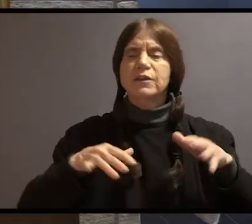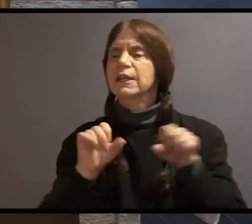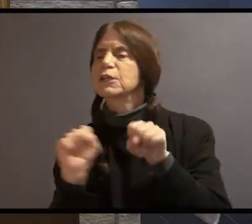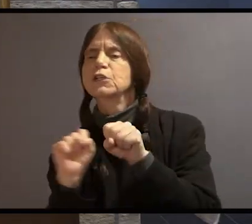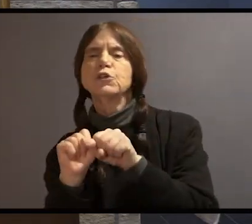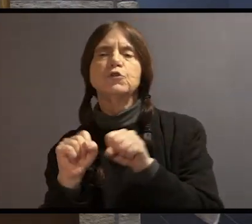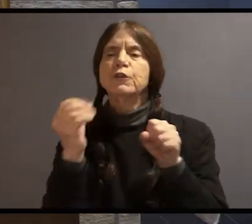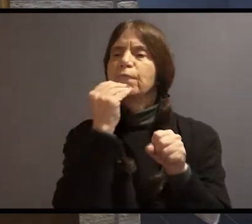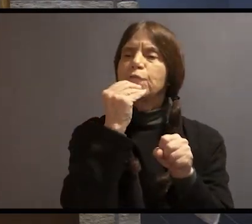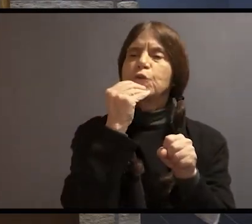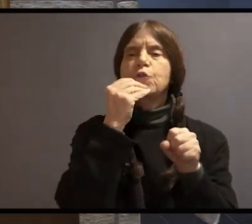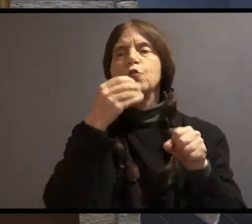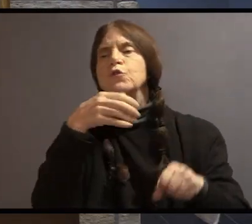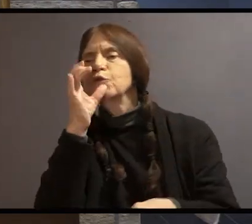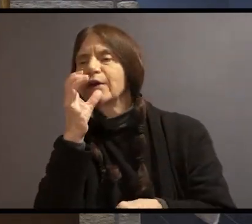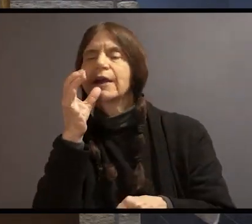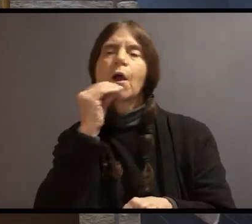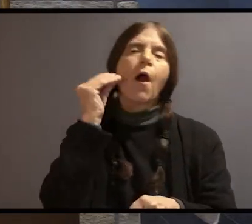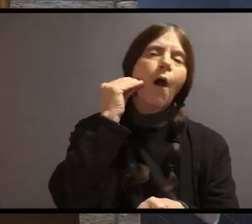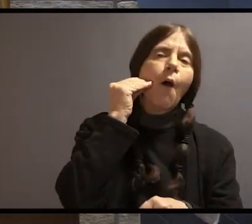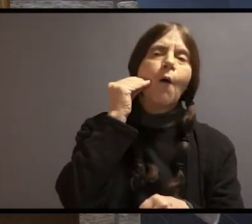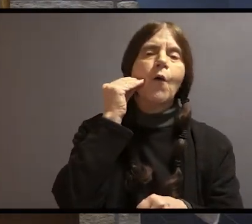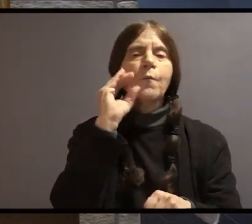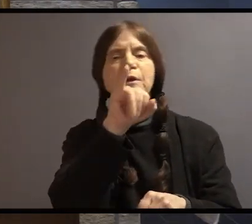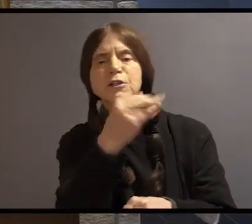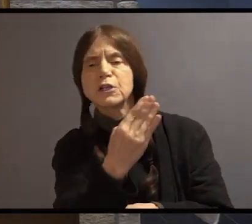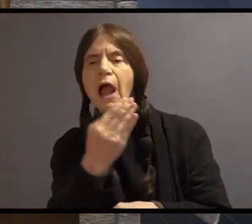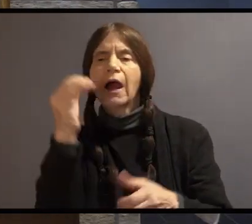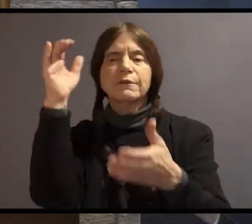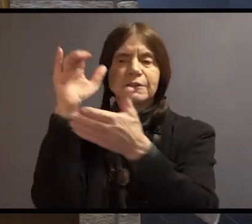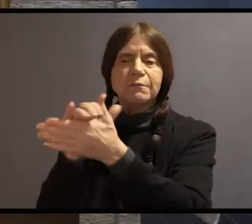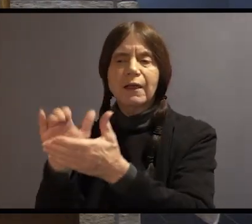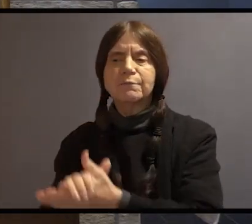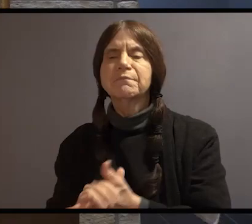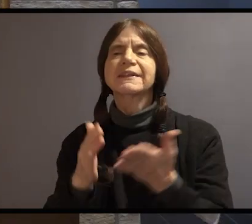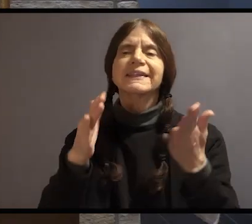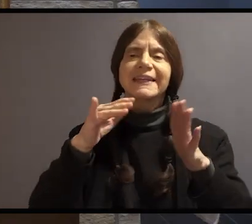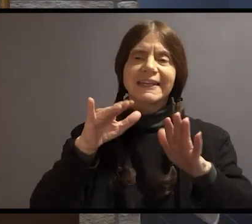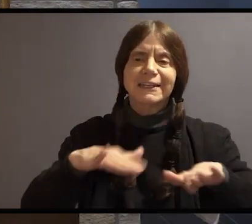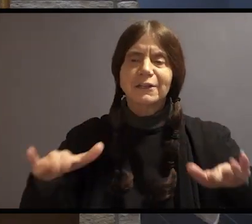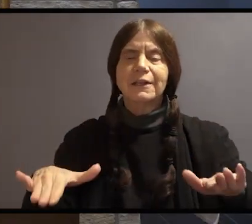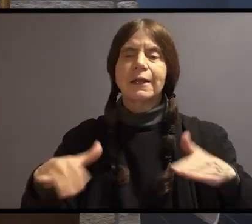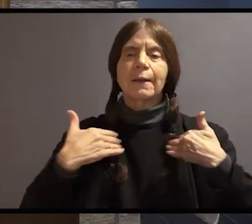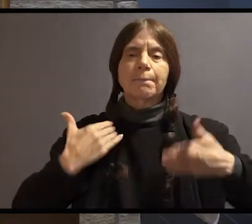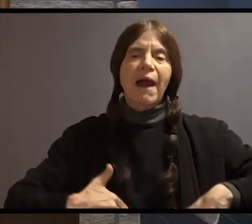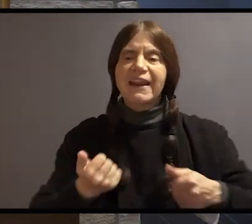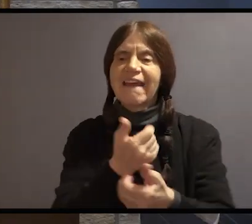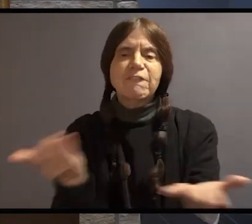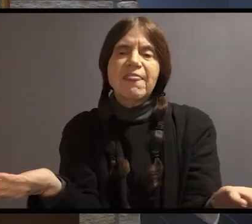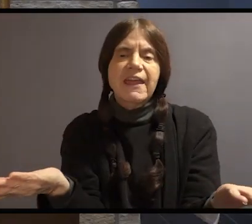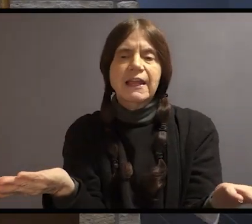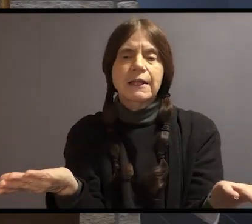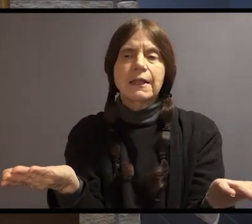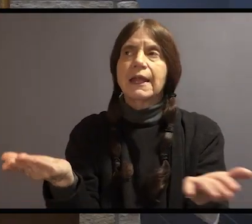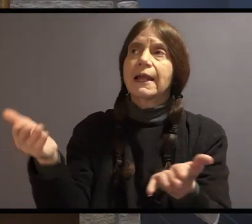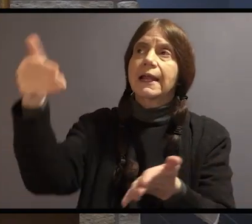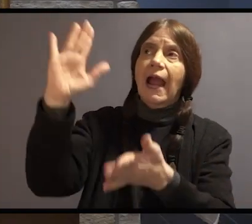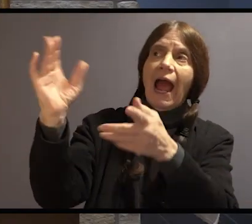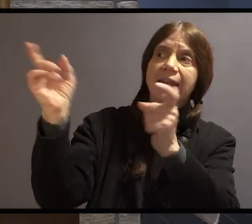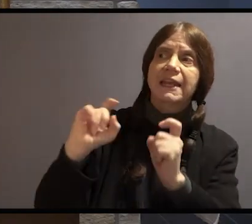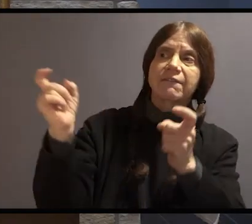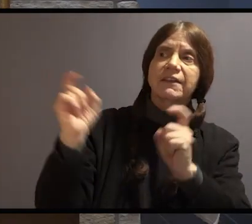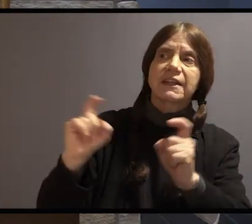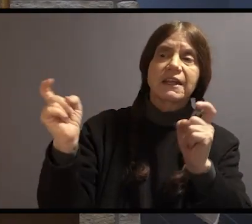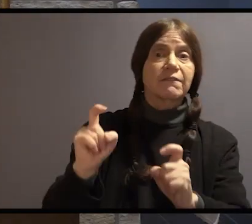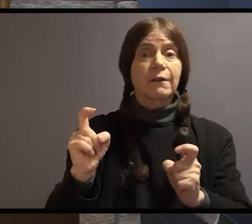shoes, food, drink, house, home, job, spouse, kids, body and soul, everything. And above